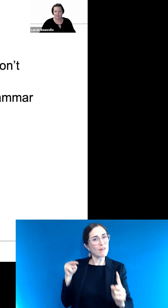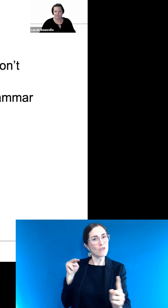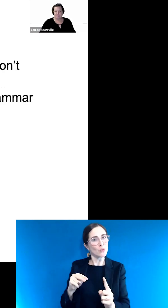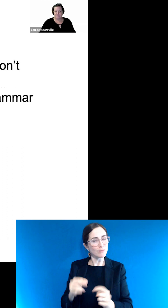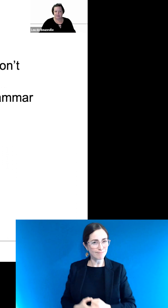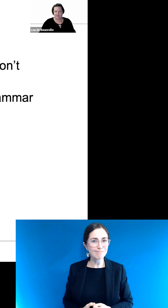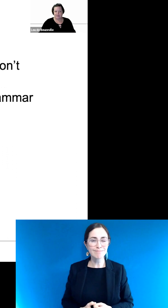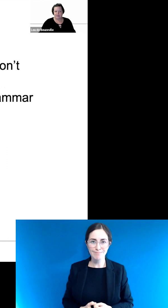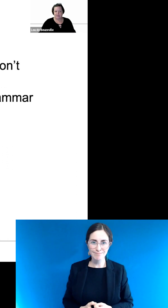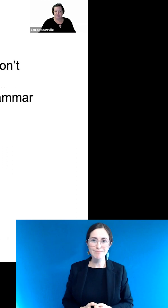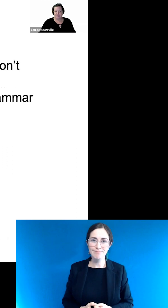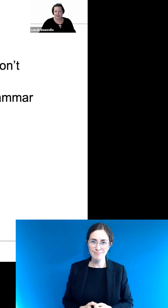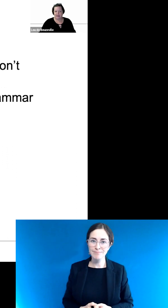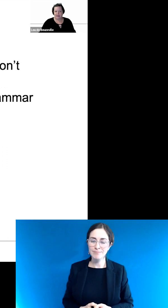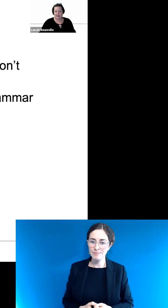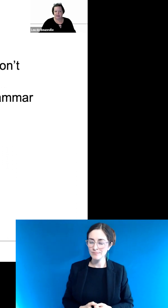way.